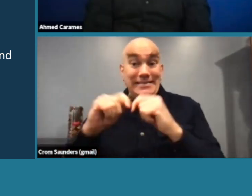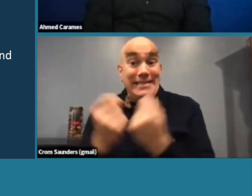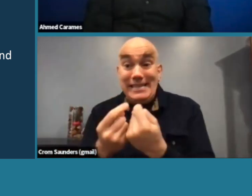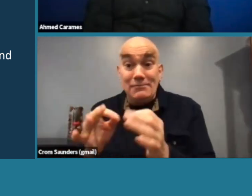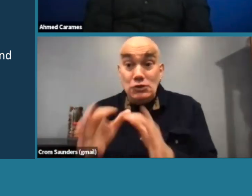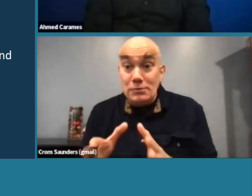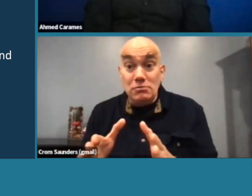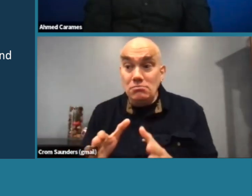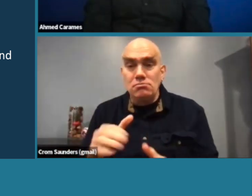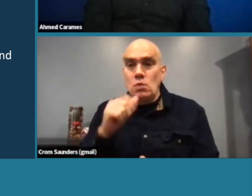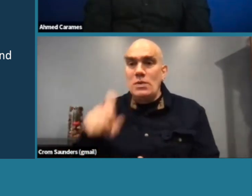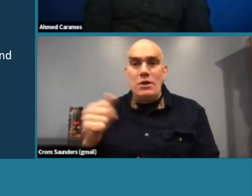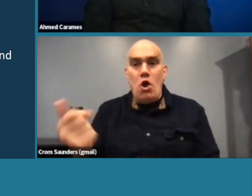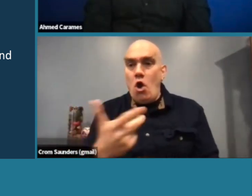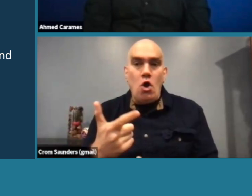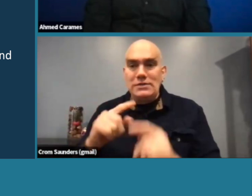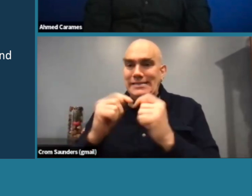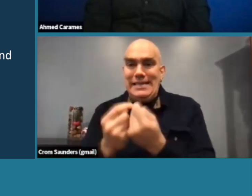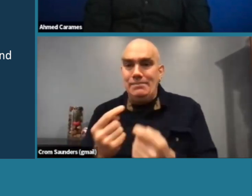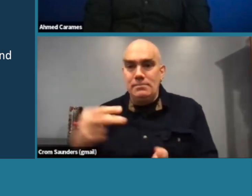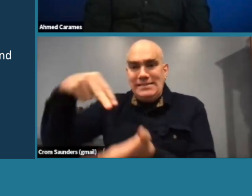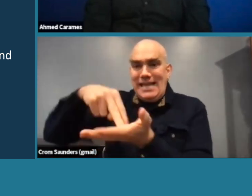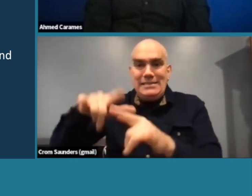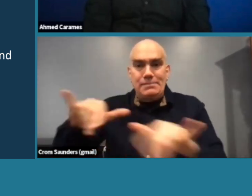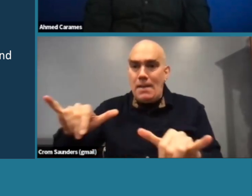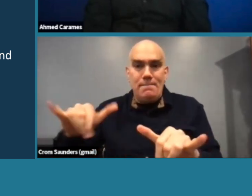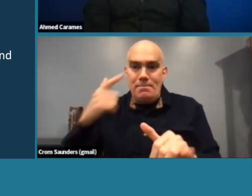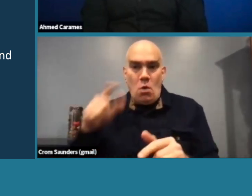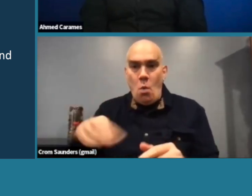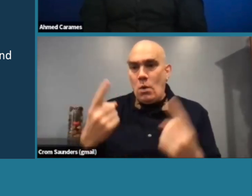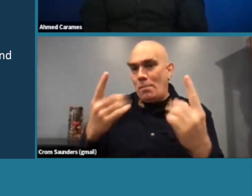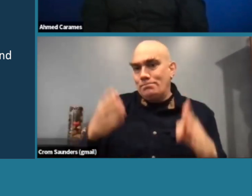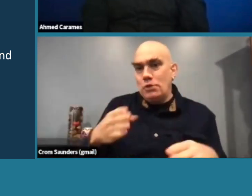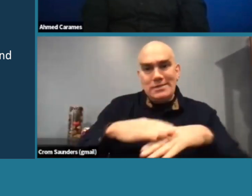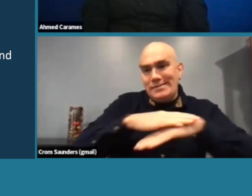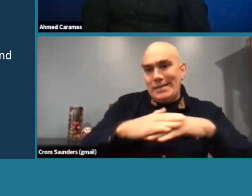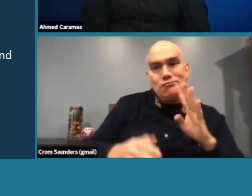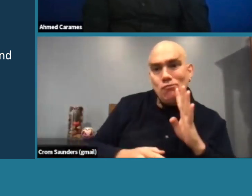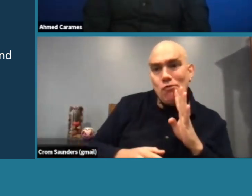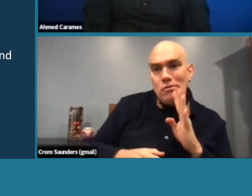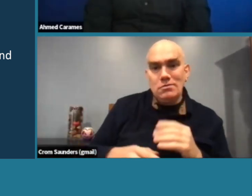we also call interpreters on and off because sometimes there are scenes that interpreter may not be needed.